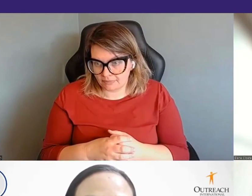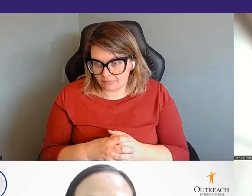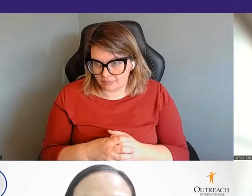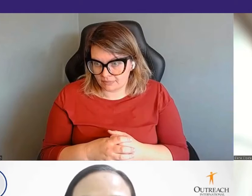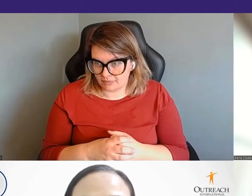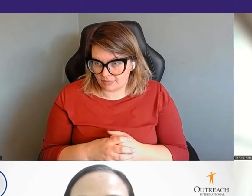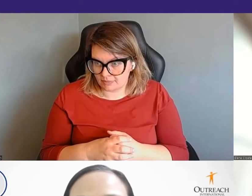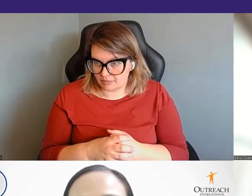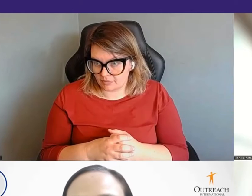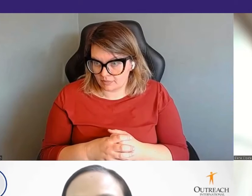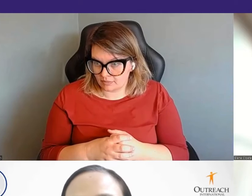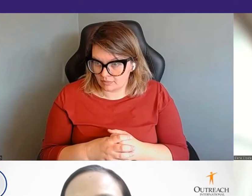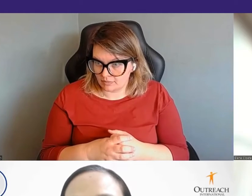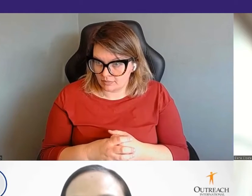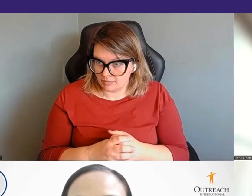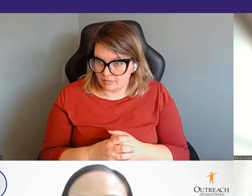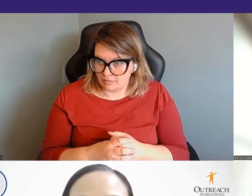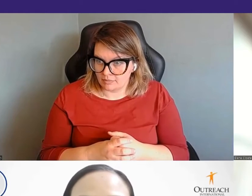out.